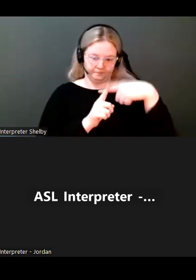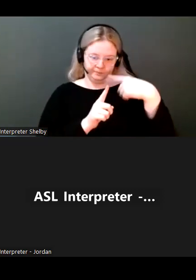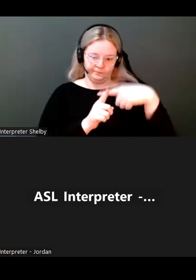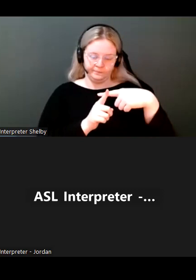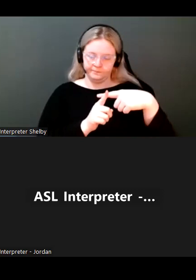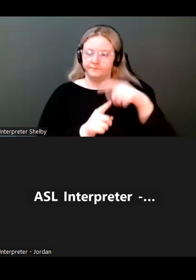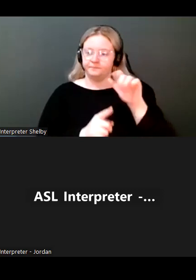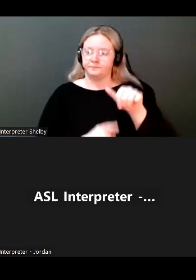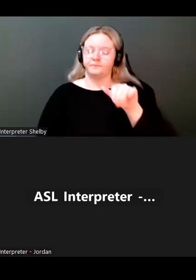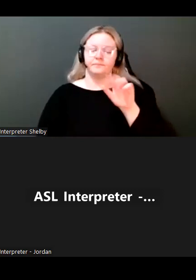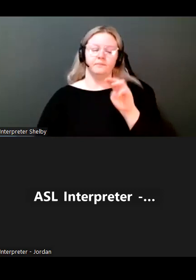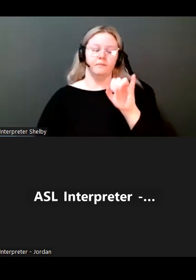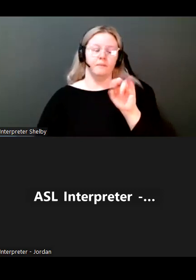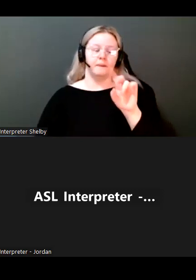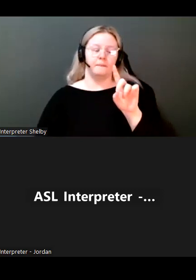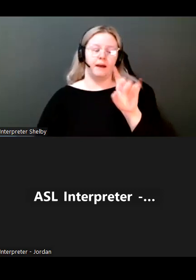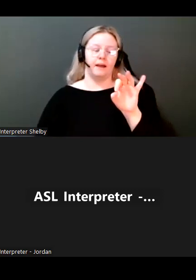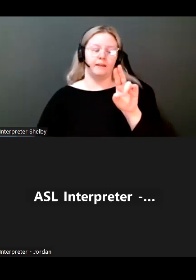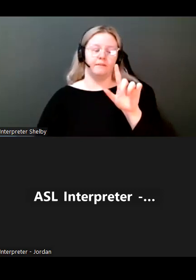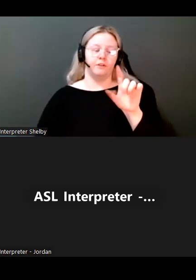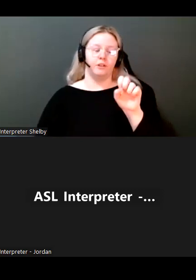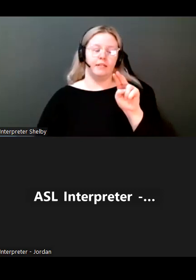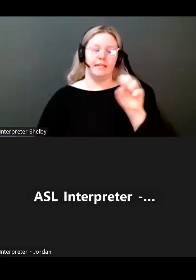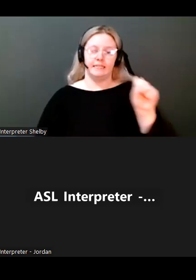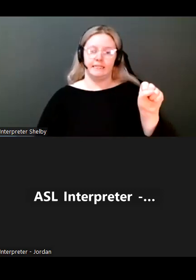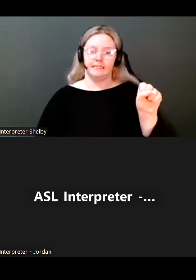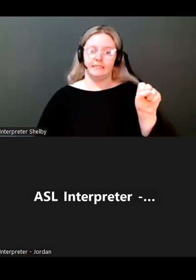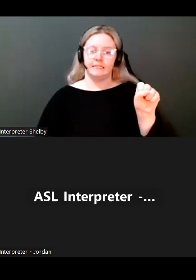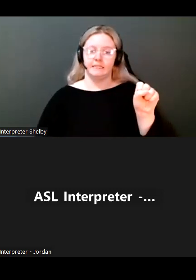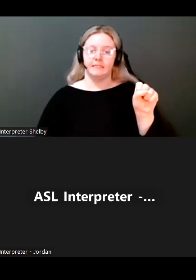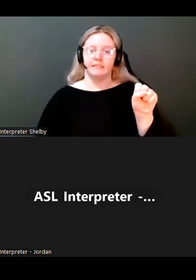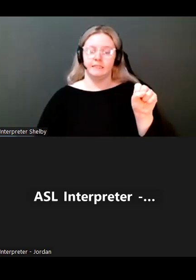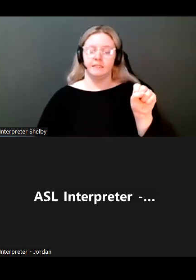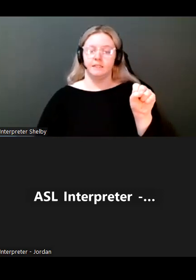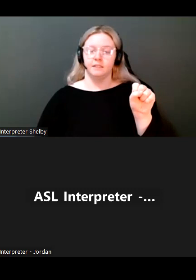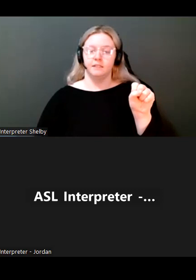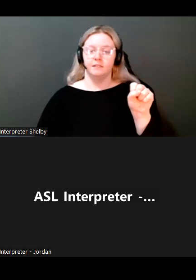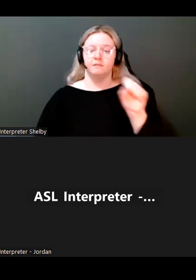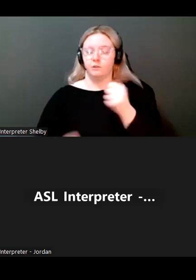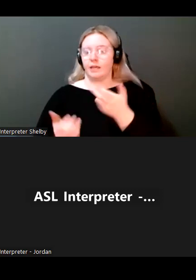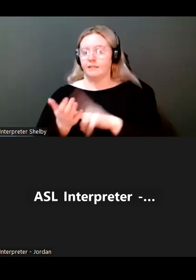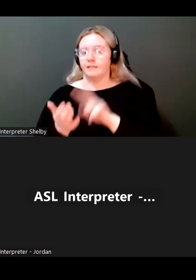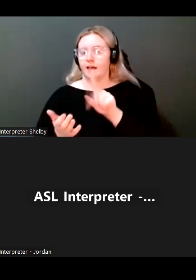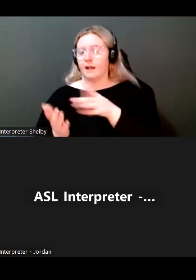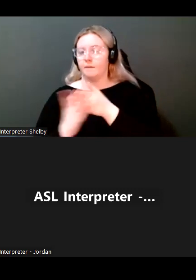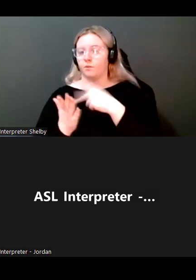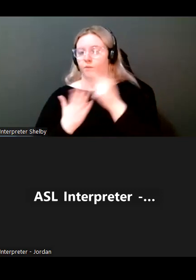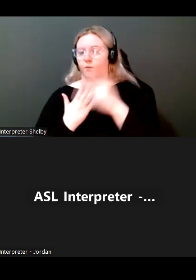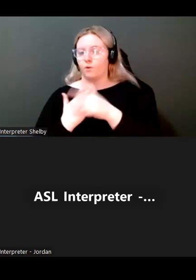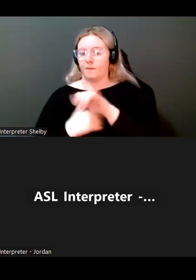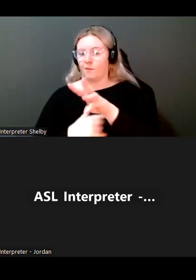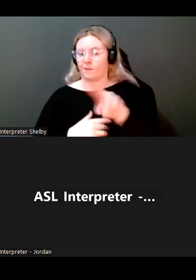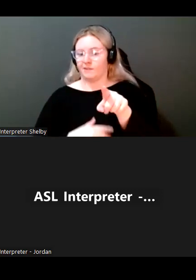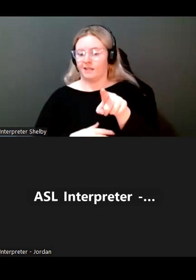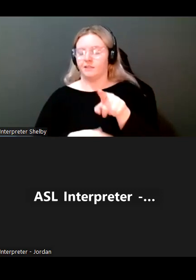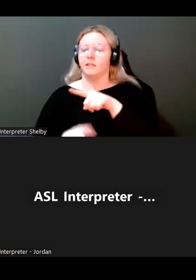this specific program, Mind Well, which you can find through Bridge the Gap and sign up for free that way. It's found to